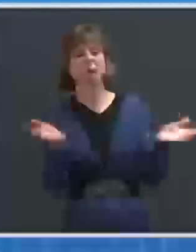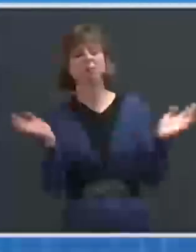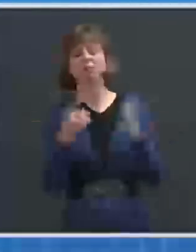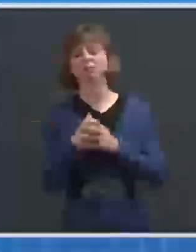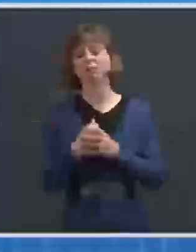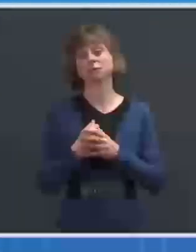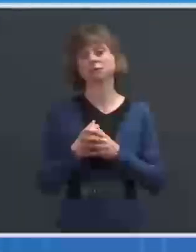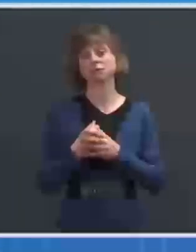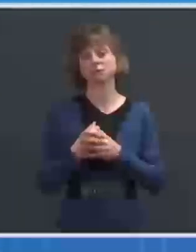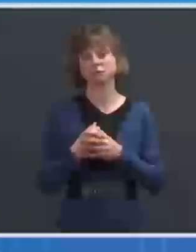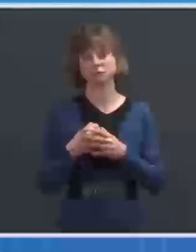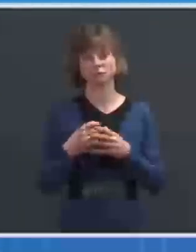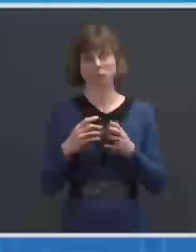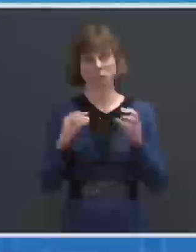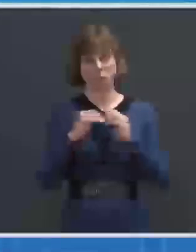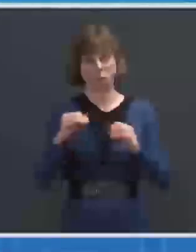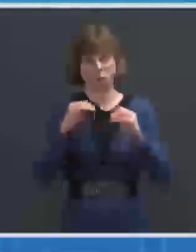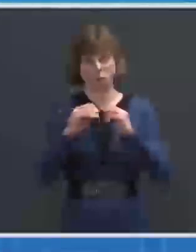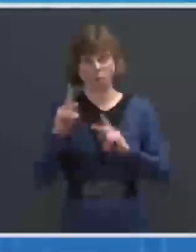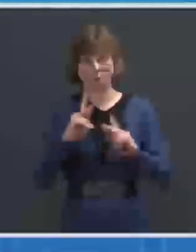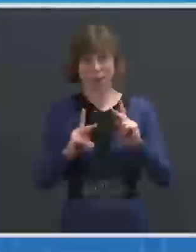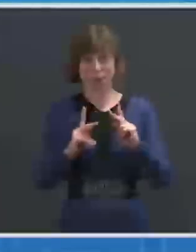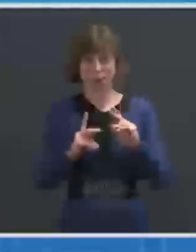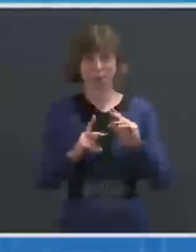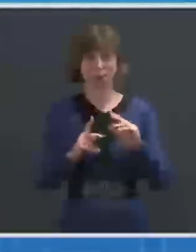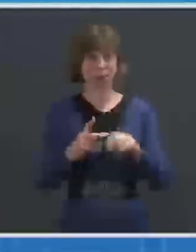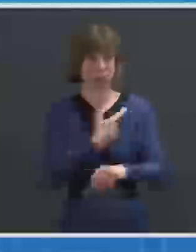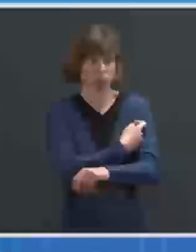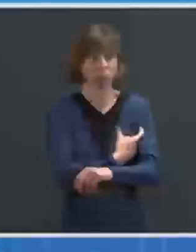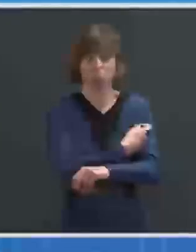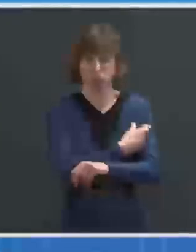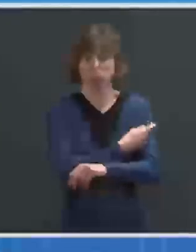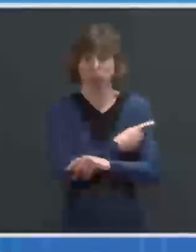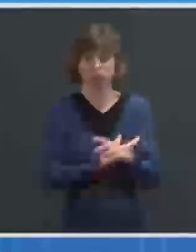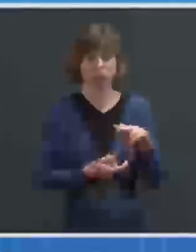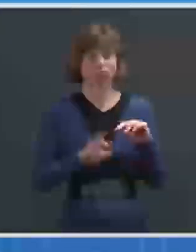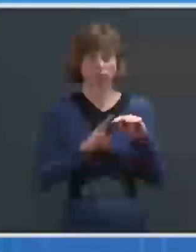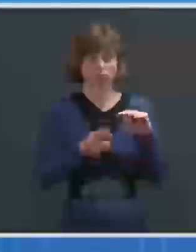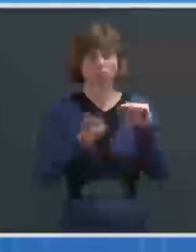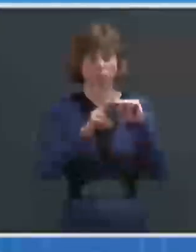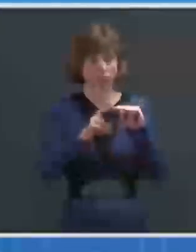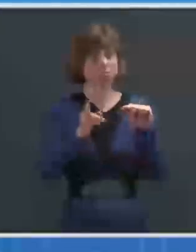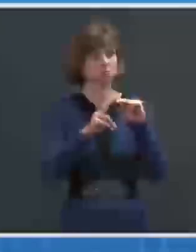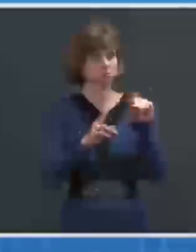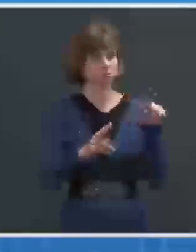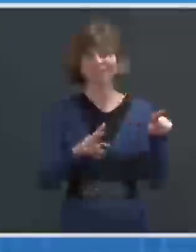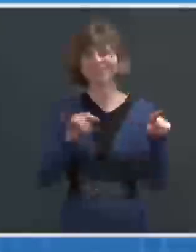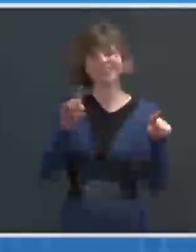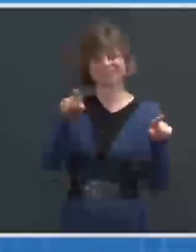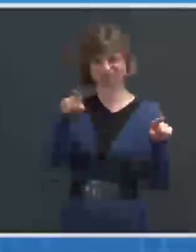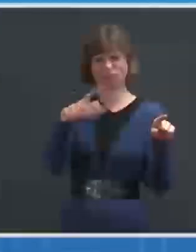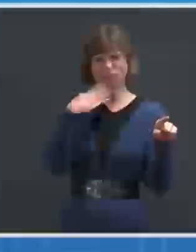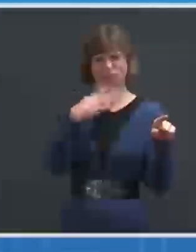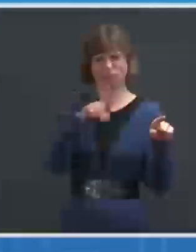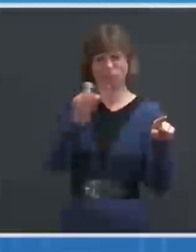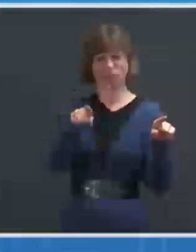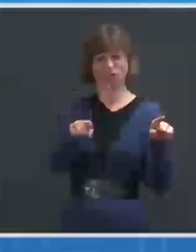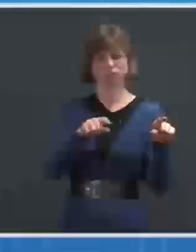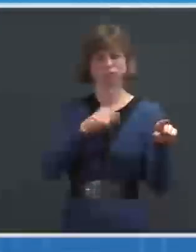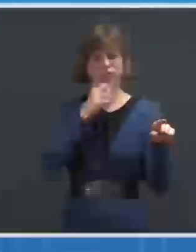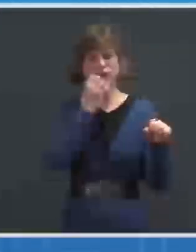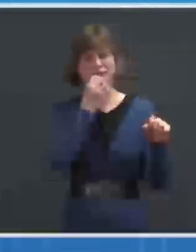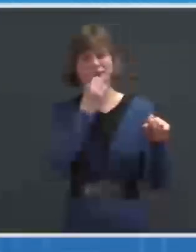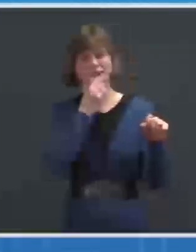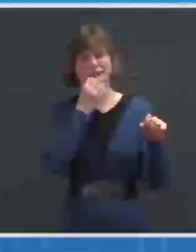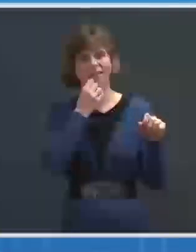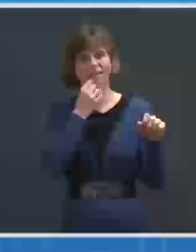logical question that was just asked by Zeke is an important question. And that is, what happens if you get